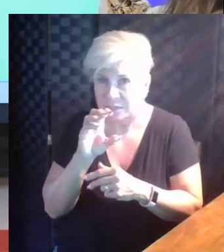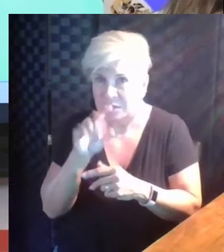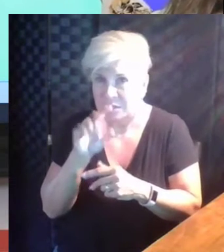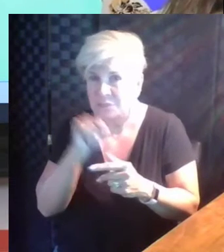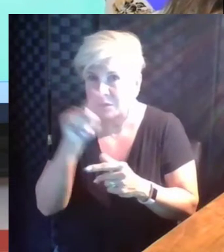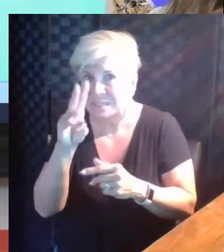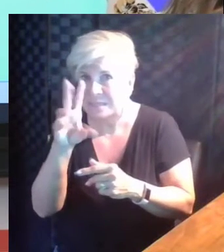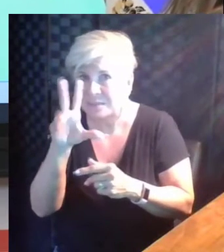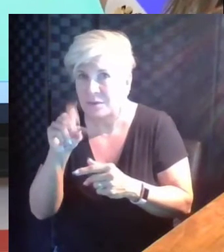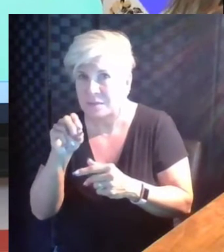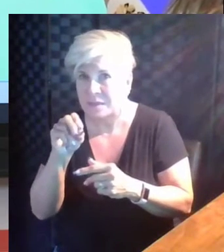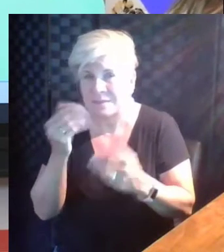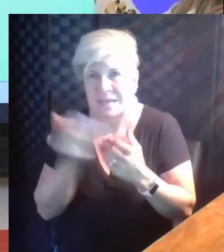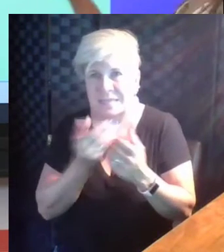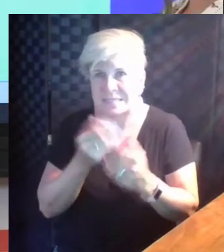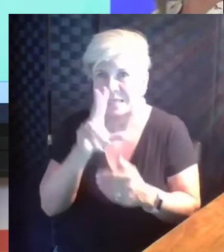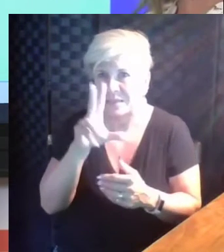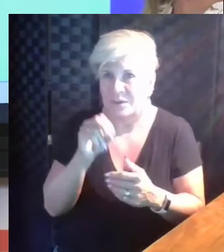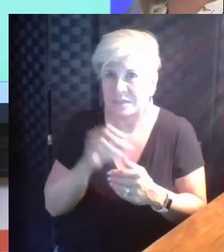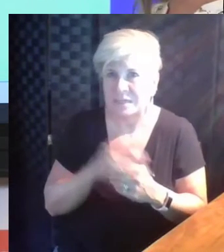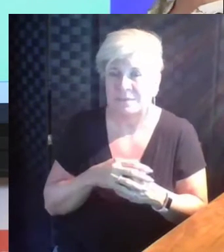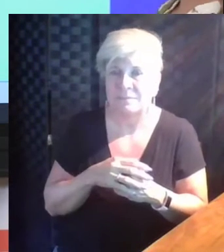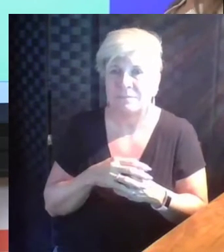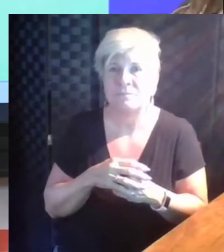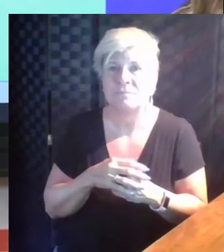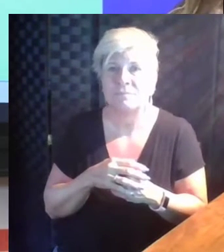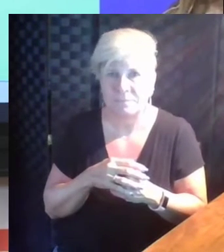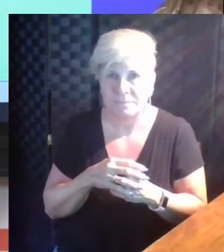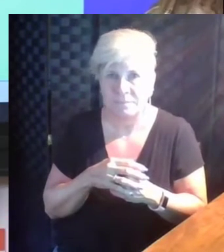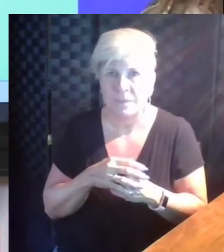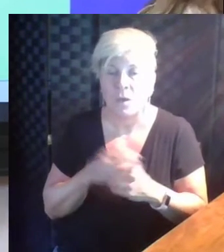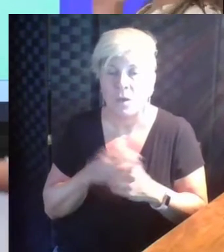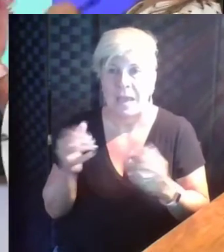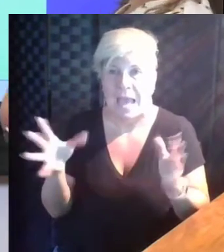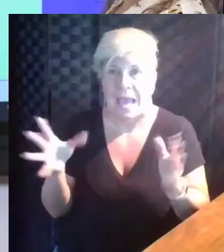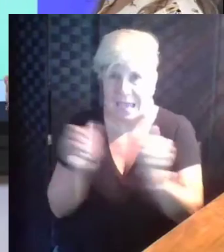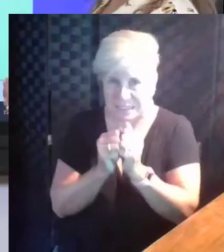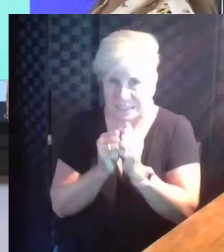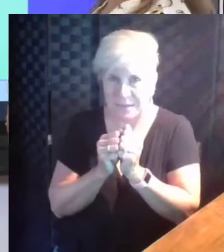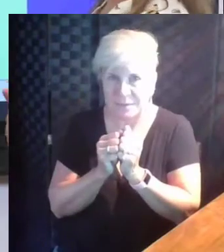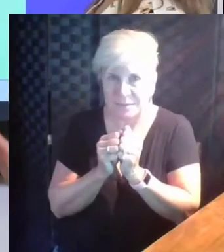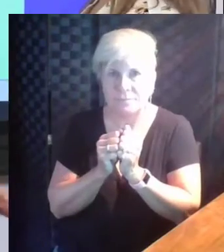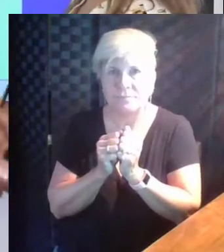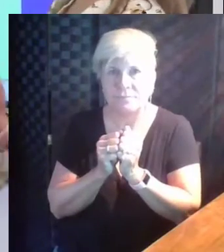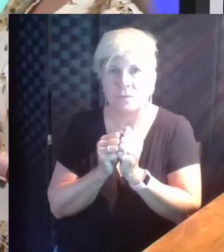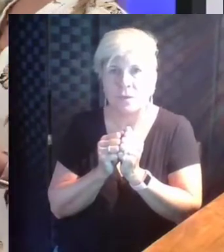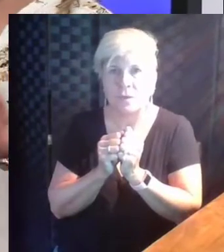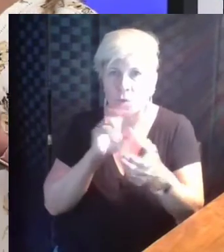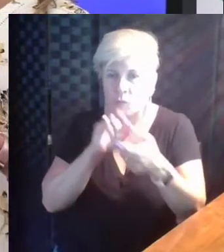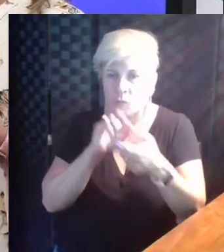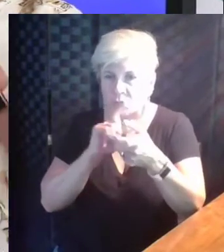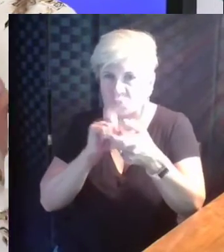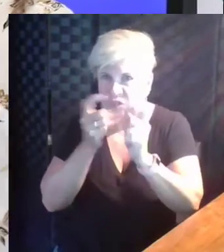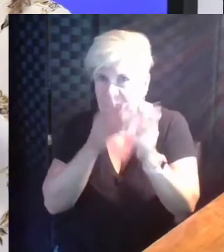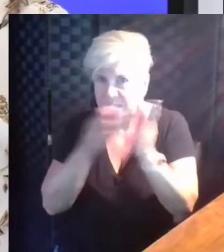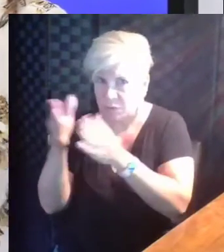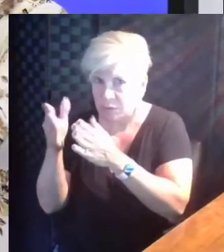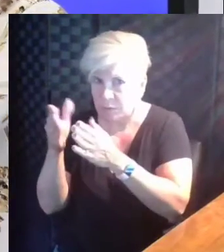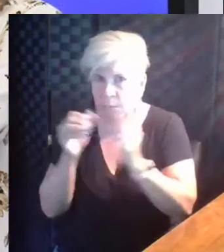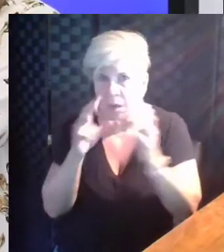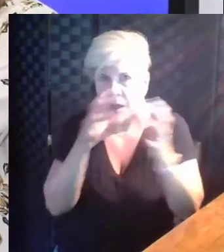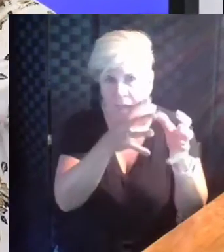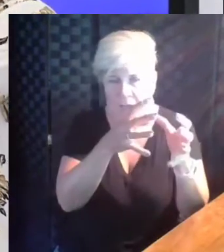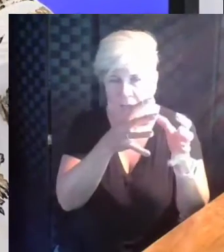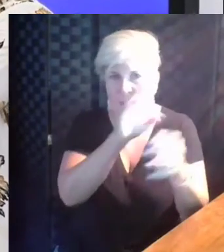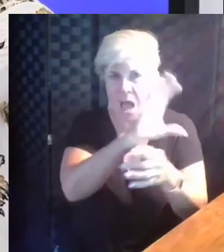to 630. That's an easy one. I'm going to go to 30. Okay, here we go. Let's add those together. We're going to rearrange, put our hundreds